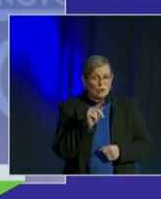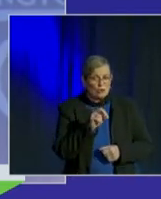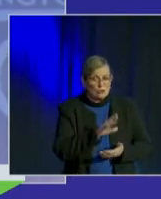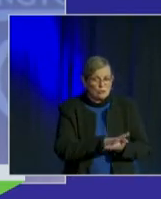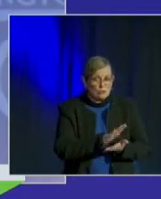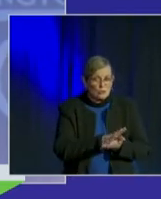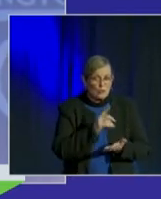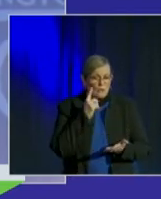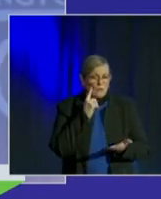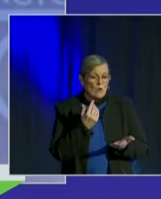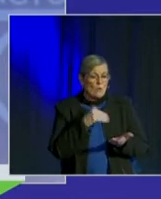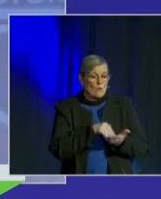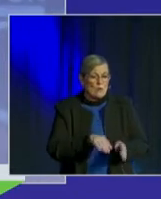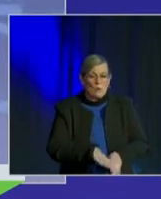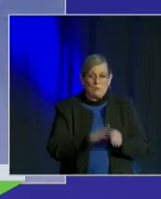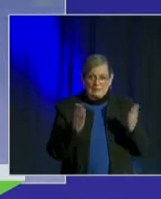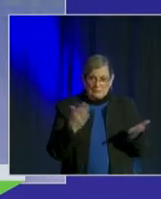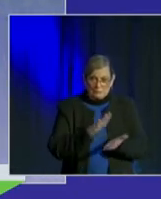school.